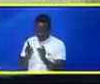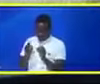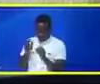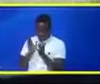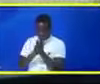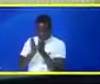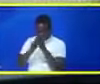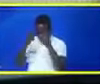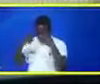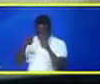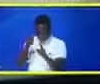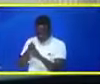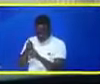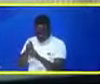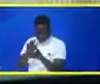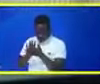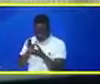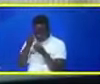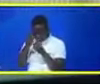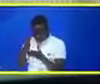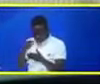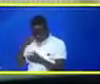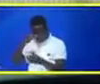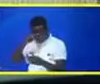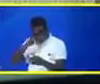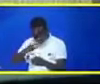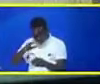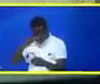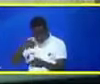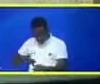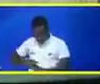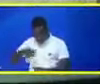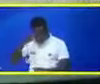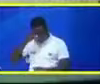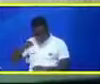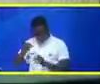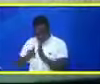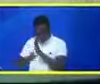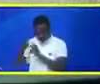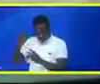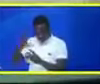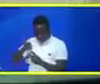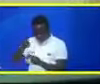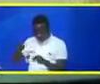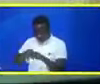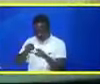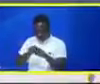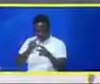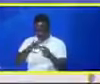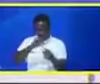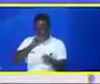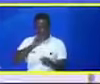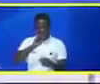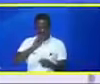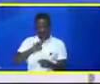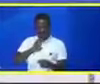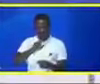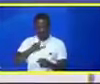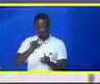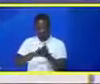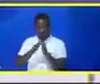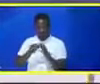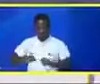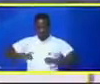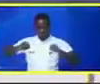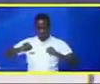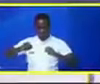school, that you will be an obedient young boy, that God will find you like he found Samuel, and you will be a mighty vessel in